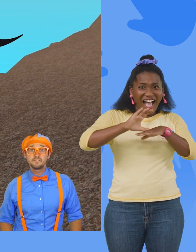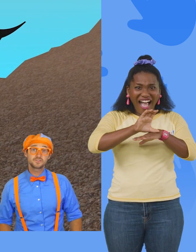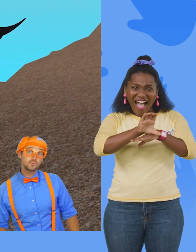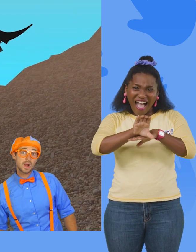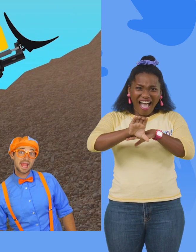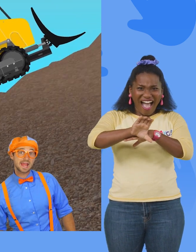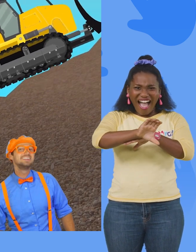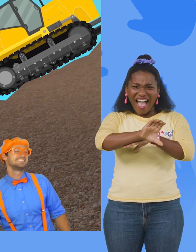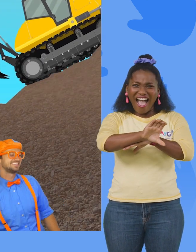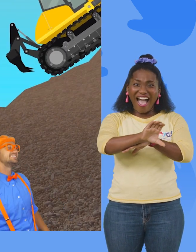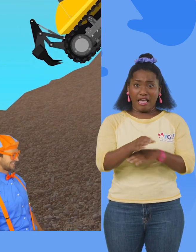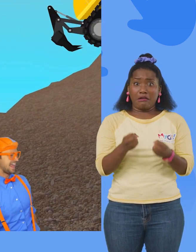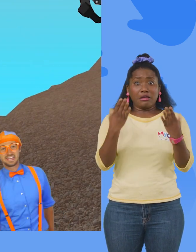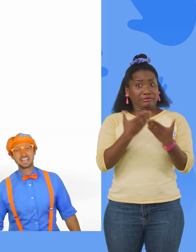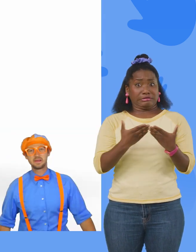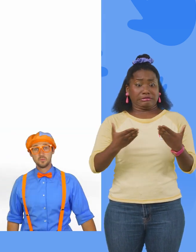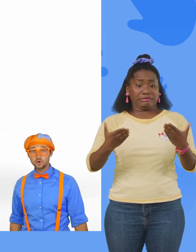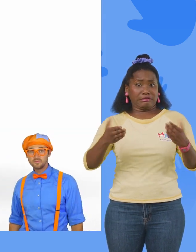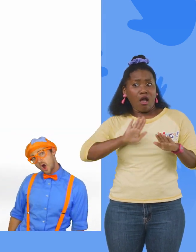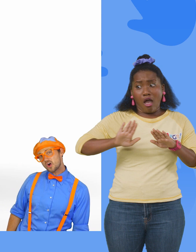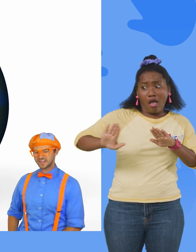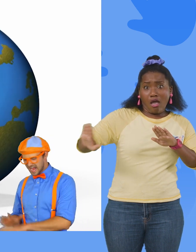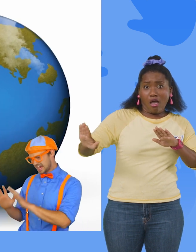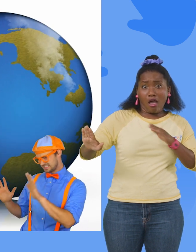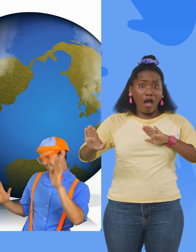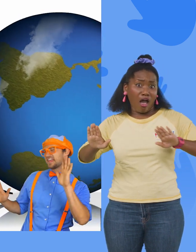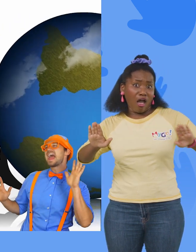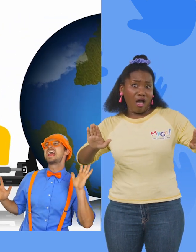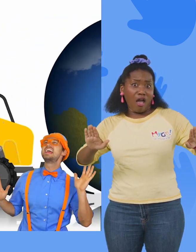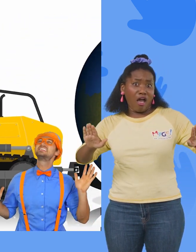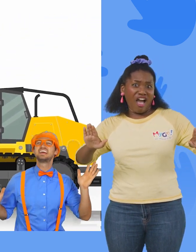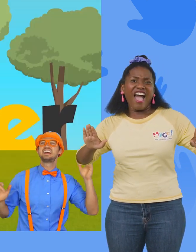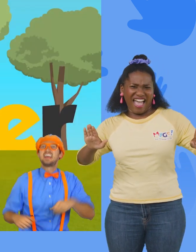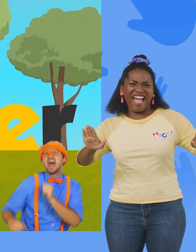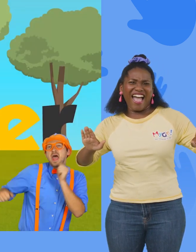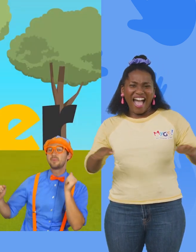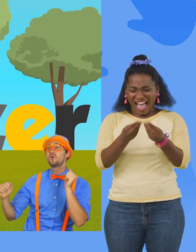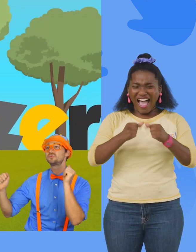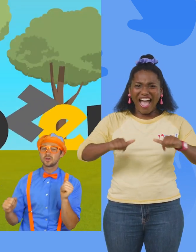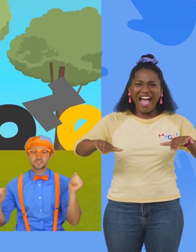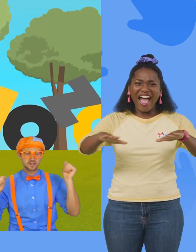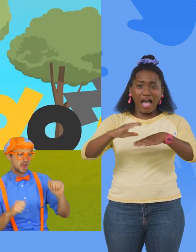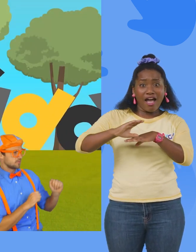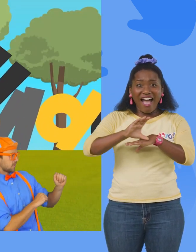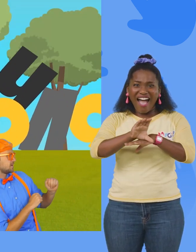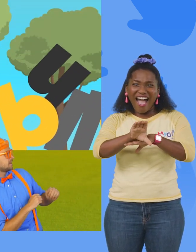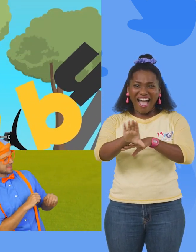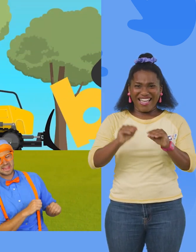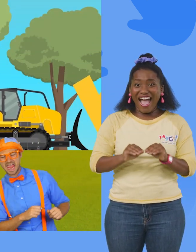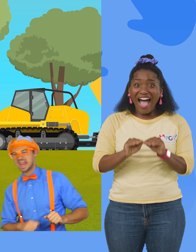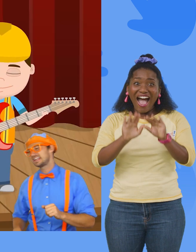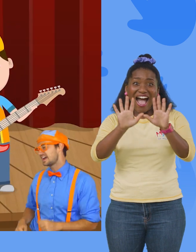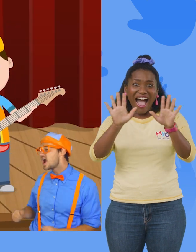Some rough terrain. They can move all kinds of things. Bulldozer,